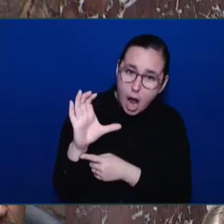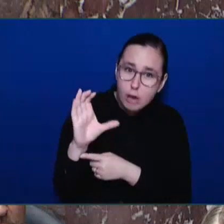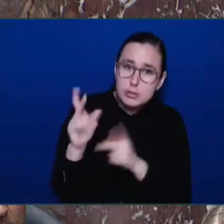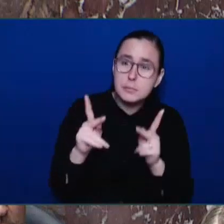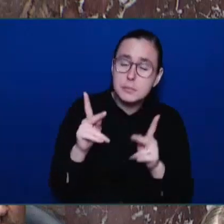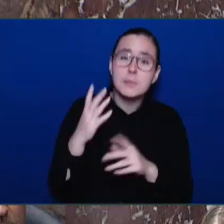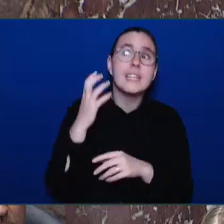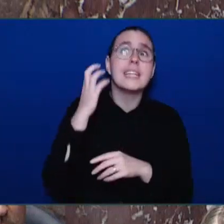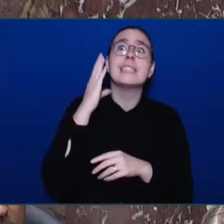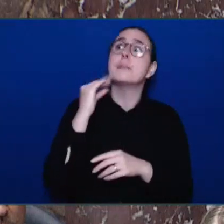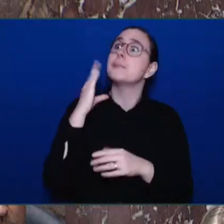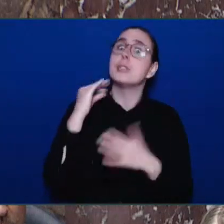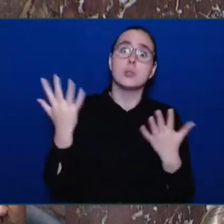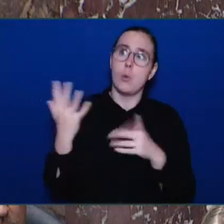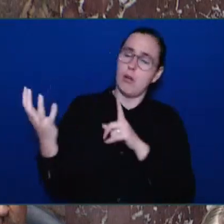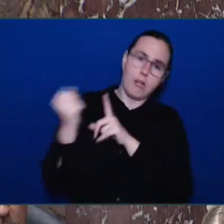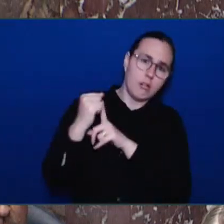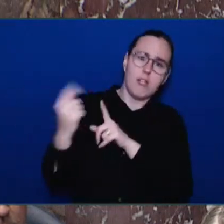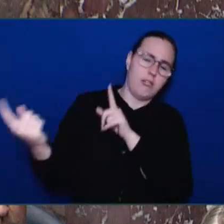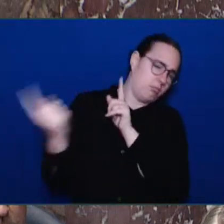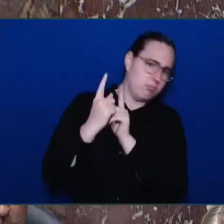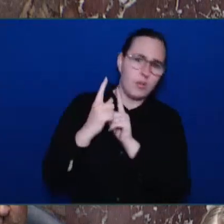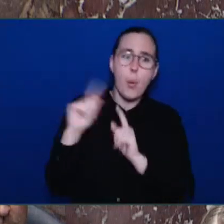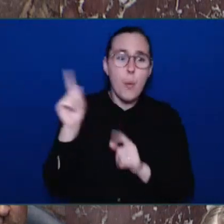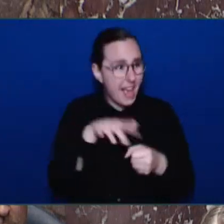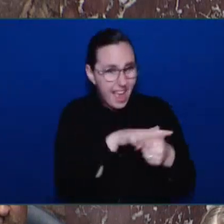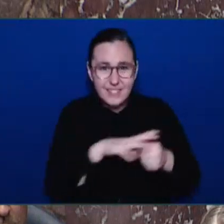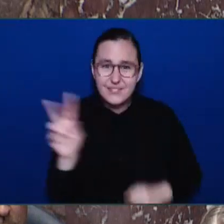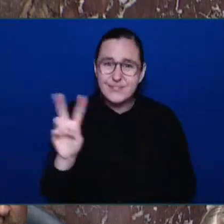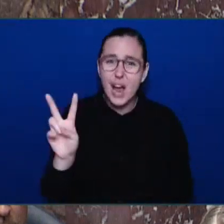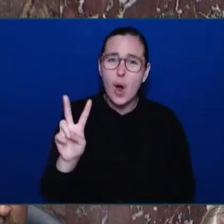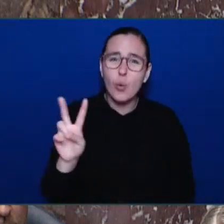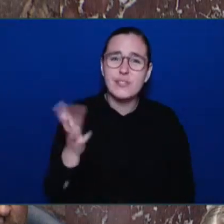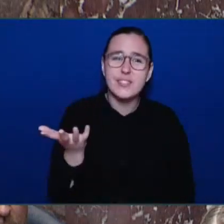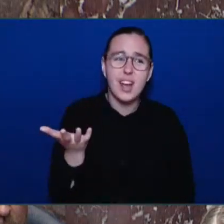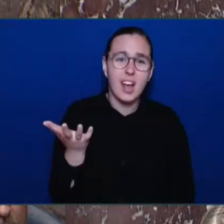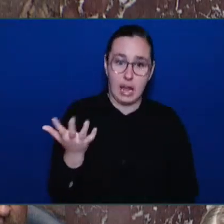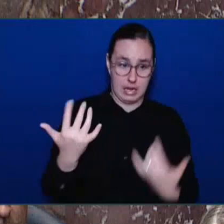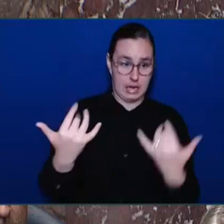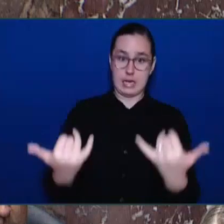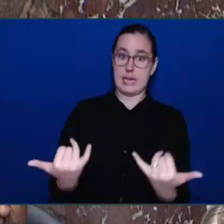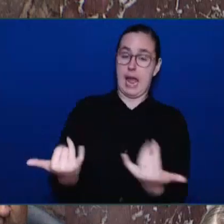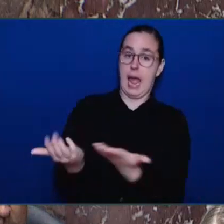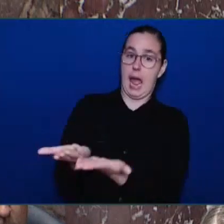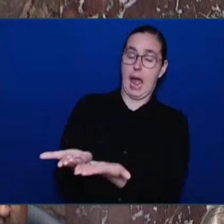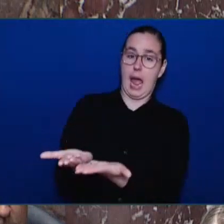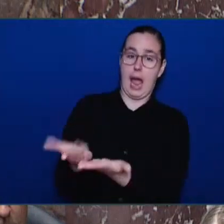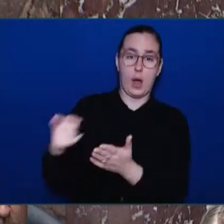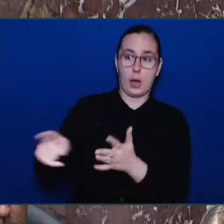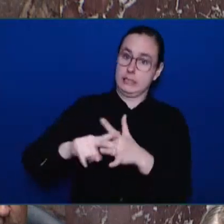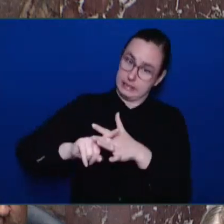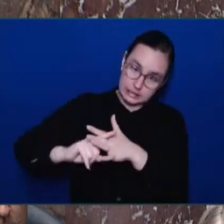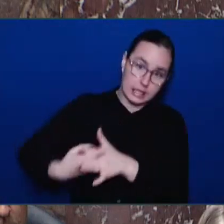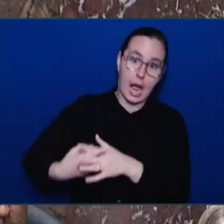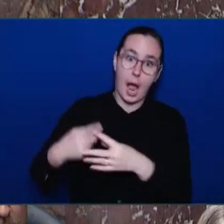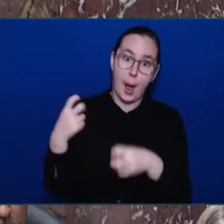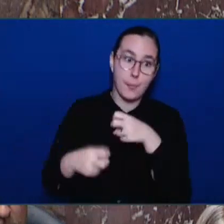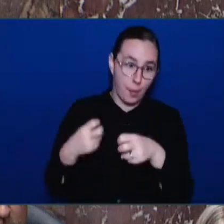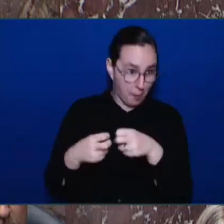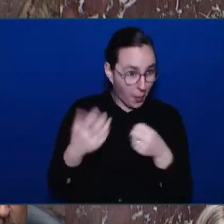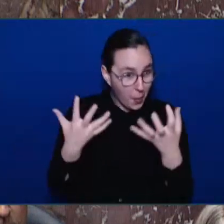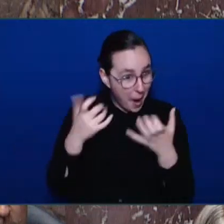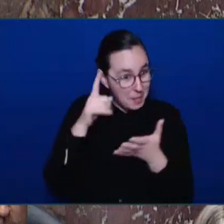us to believe that he should be trusted to put out the fire that he started and he has stoked. So my question to the